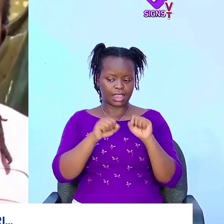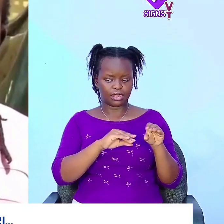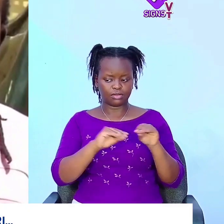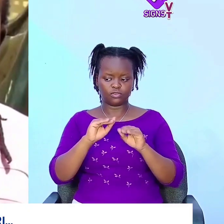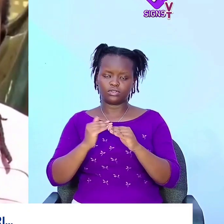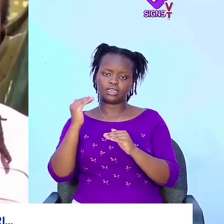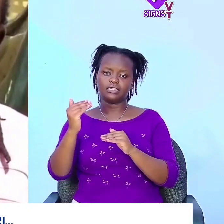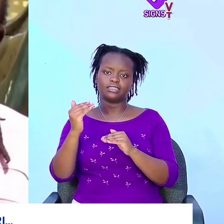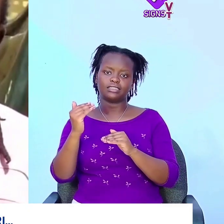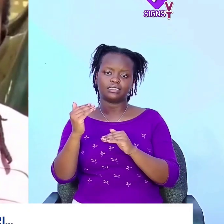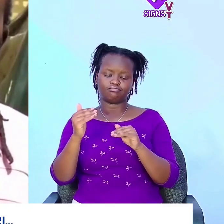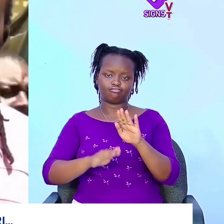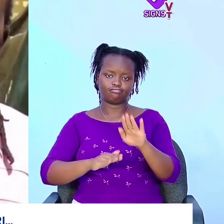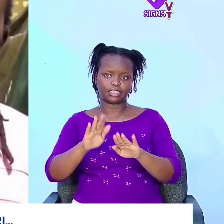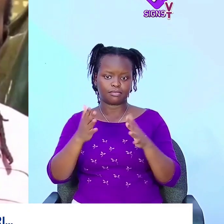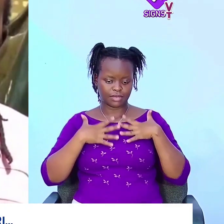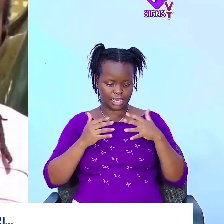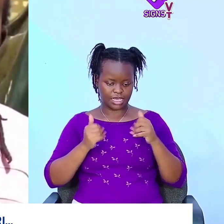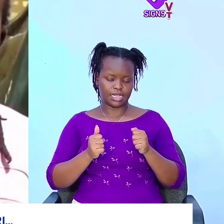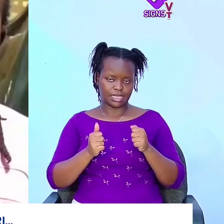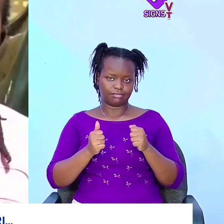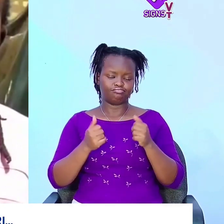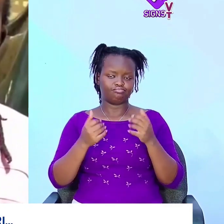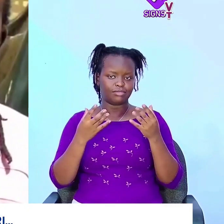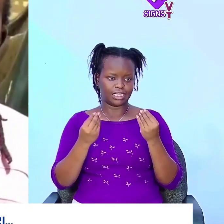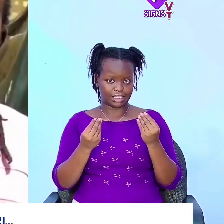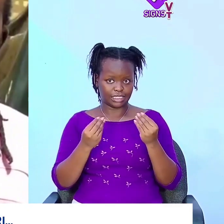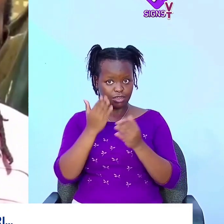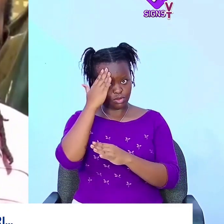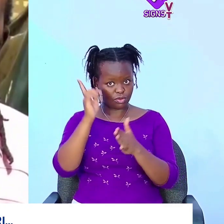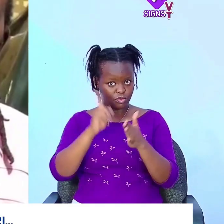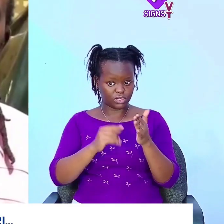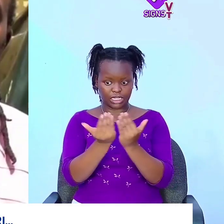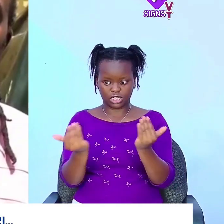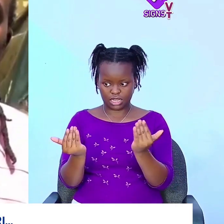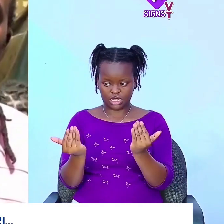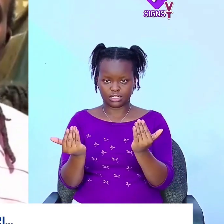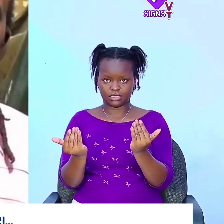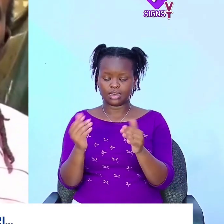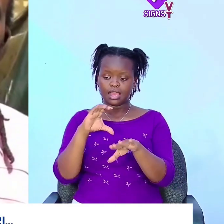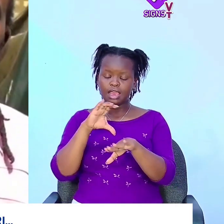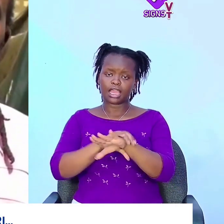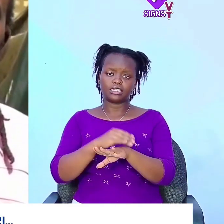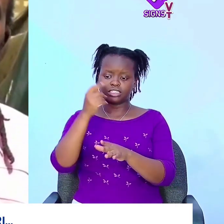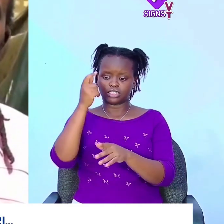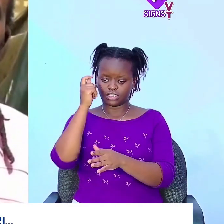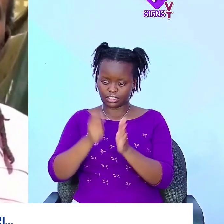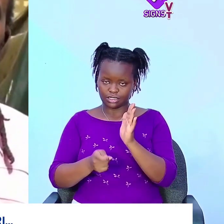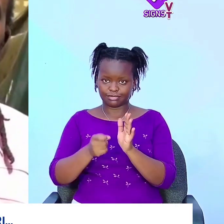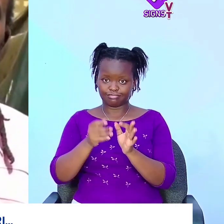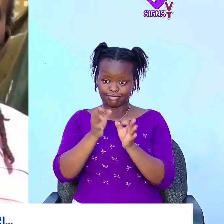step of healing. So now it will be easier, knowing that our child got justice that is deserved.